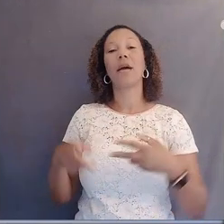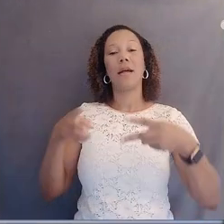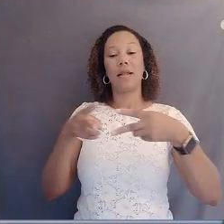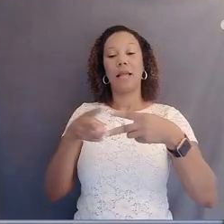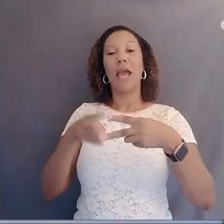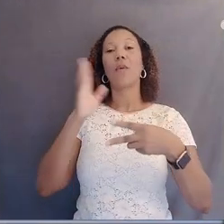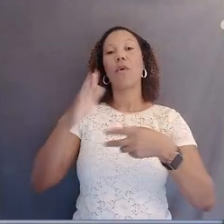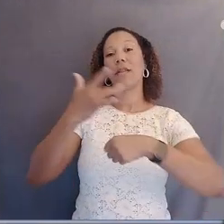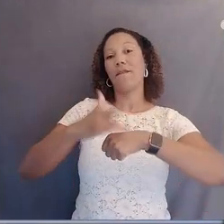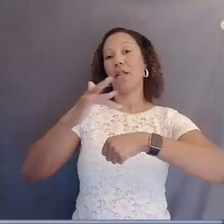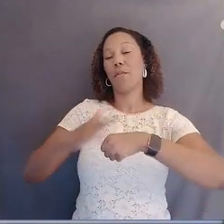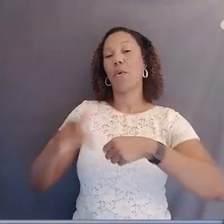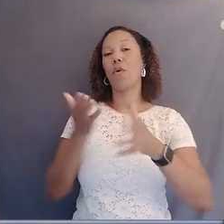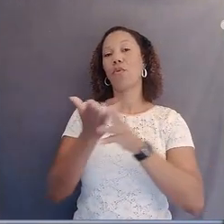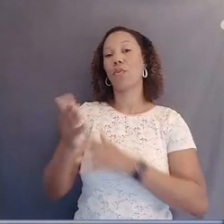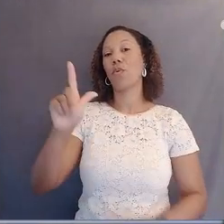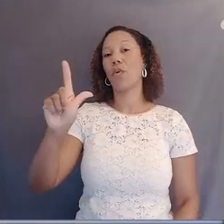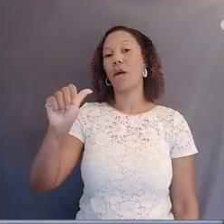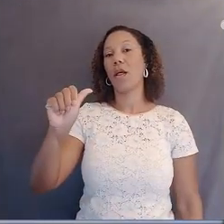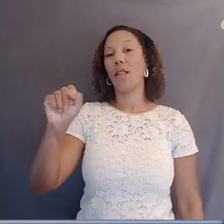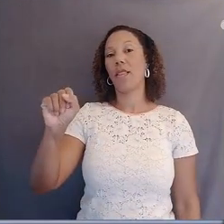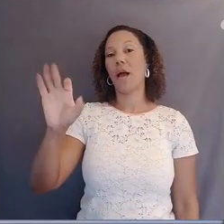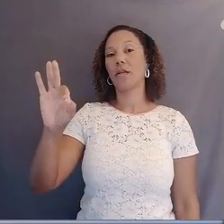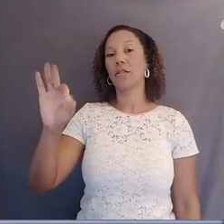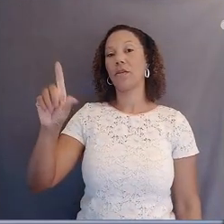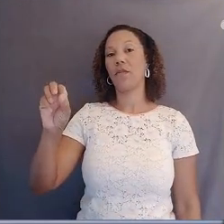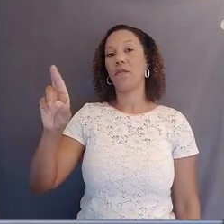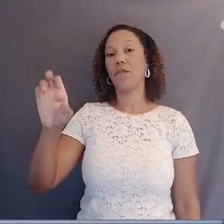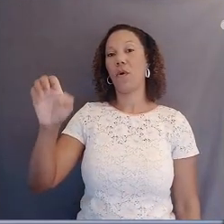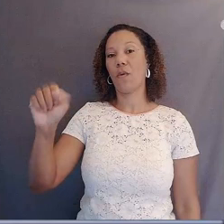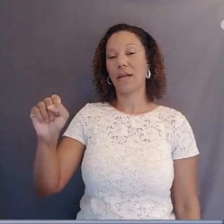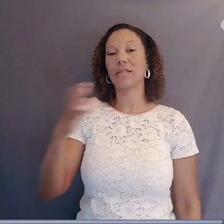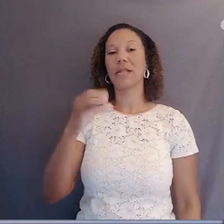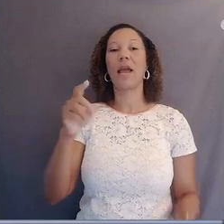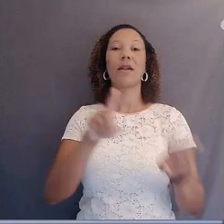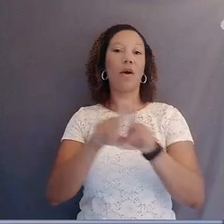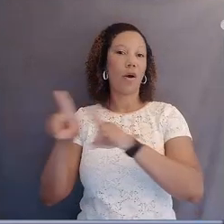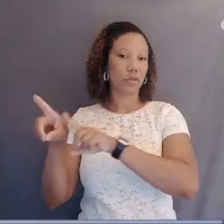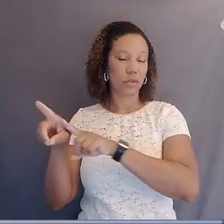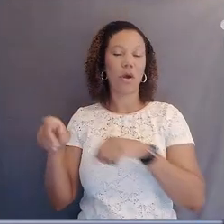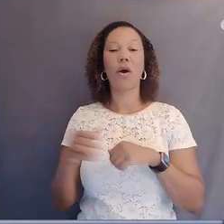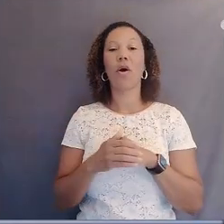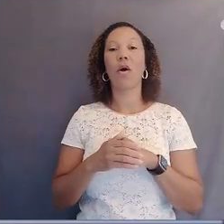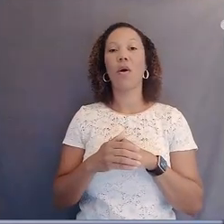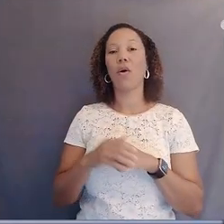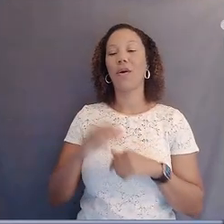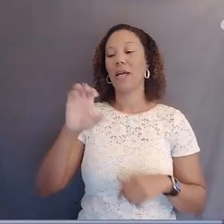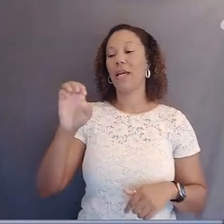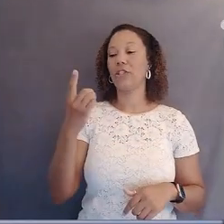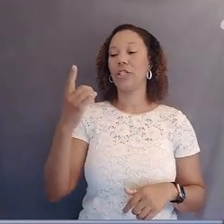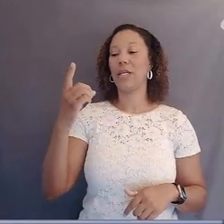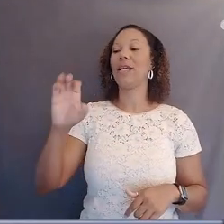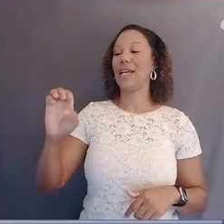available through Las Flores High School and the Elk Grove Unified School District K-8